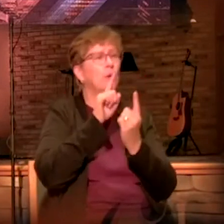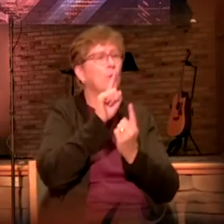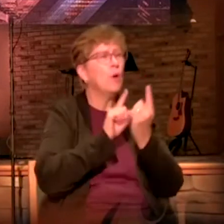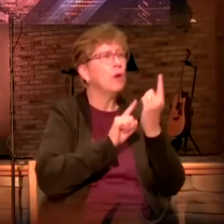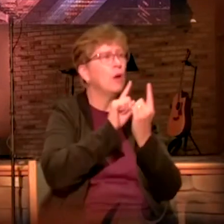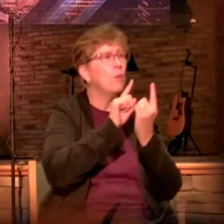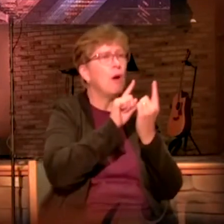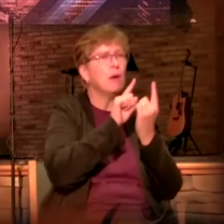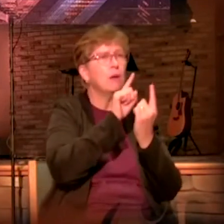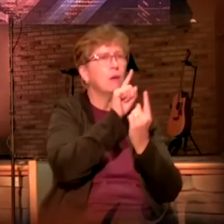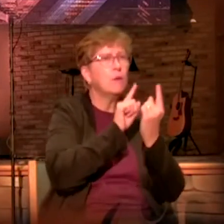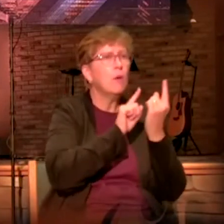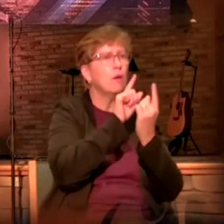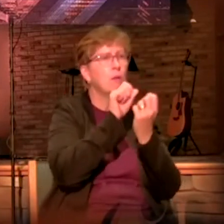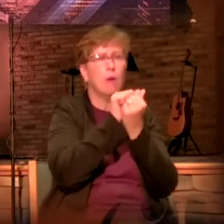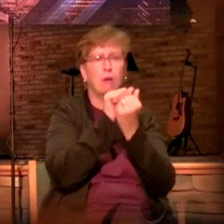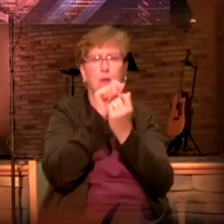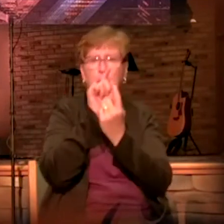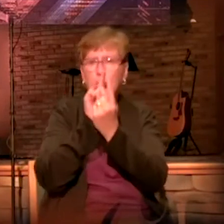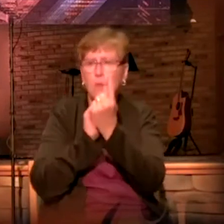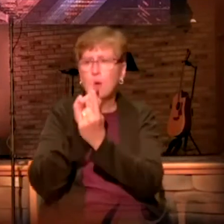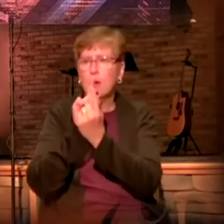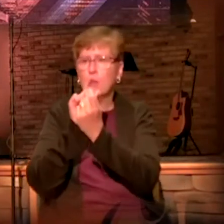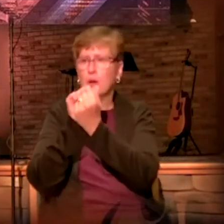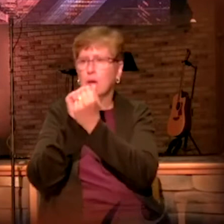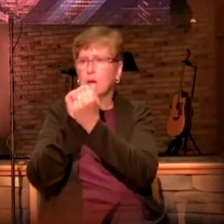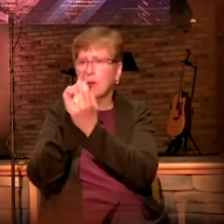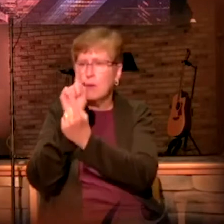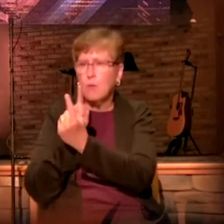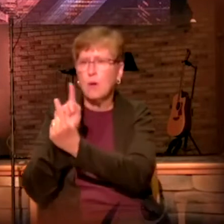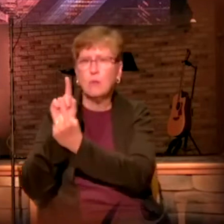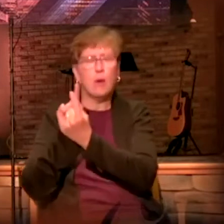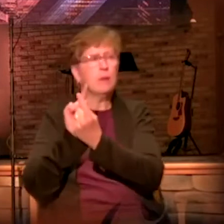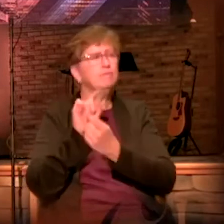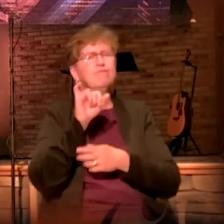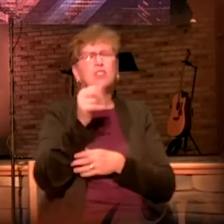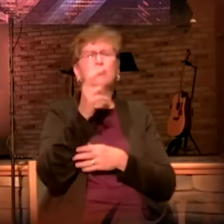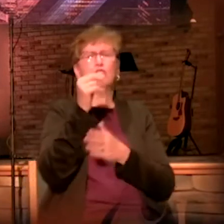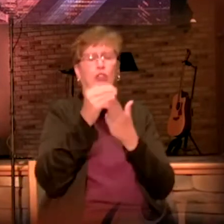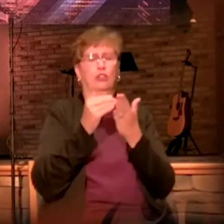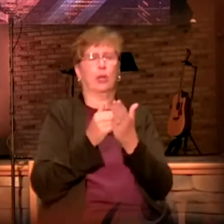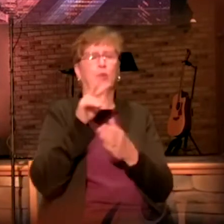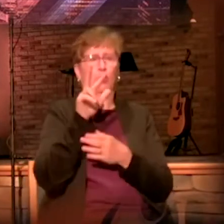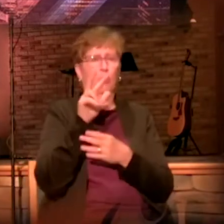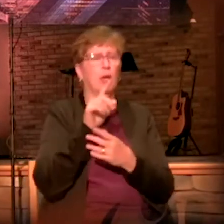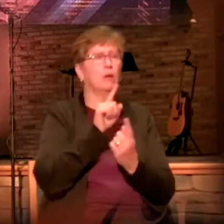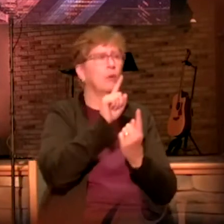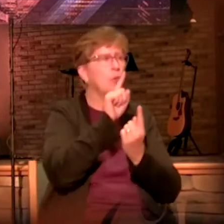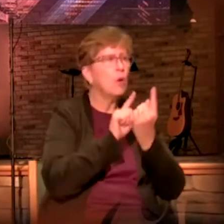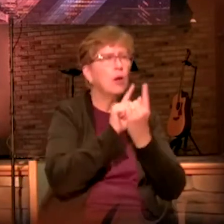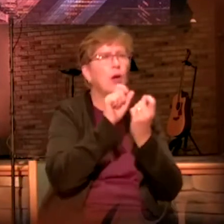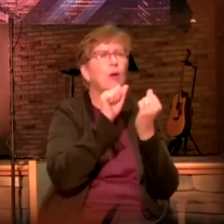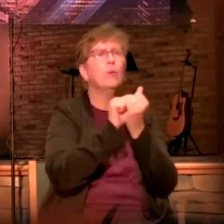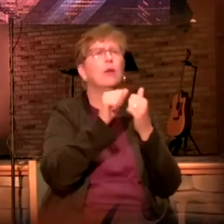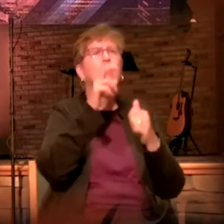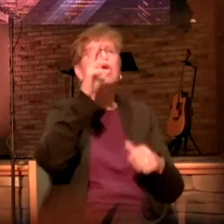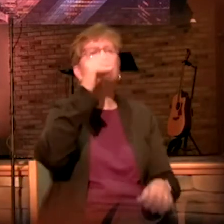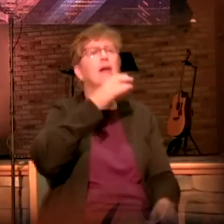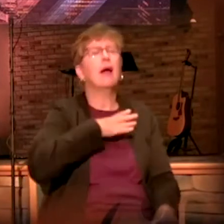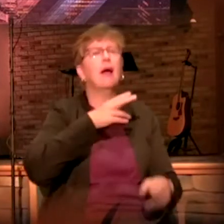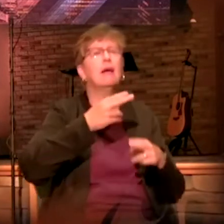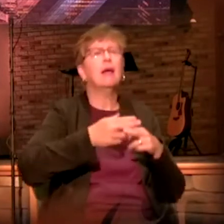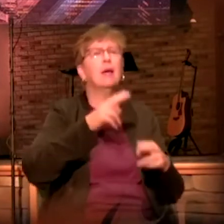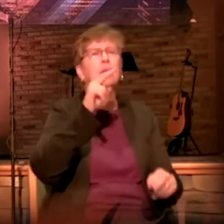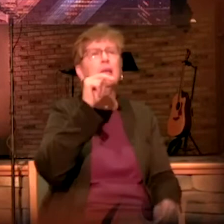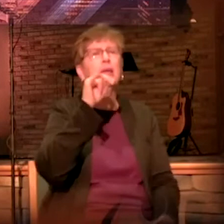interaction with an individual. So in John chapter 3, he has this one-on-one interaction with a guy named Nicodemus. Go to